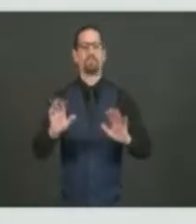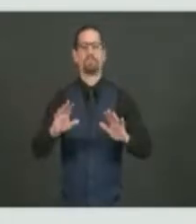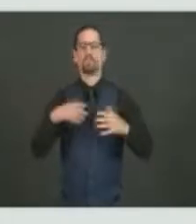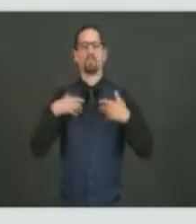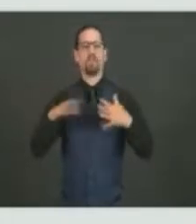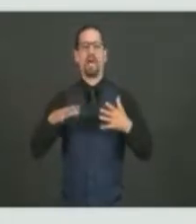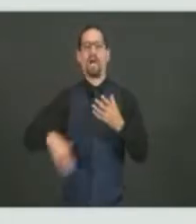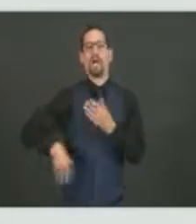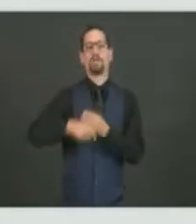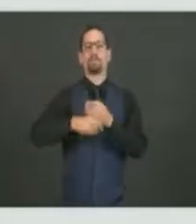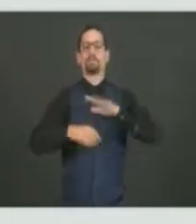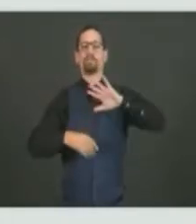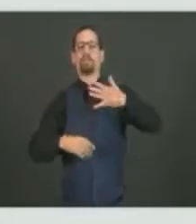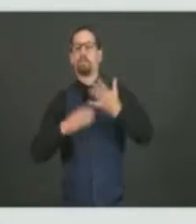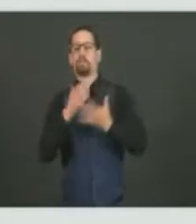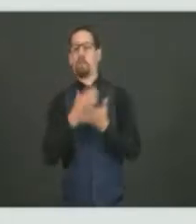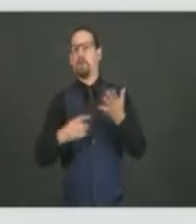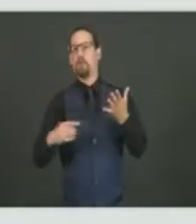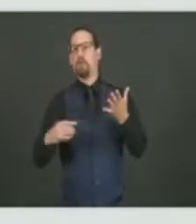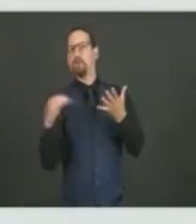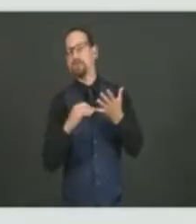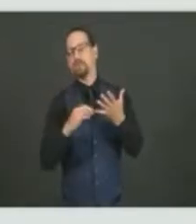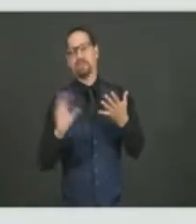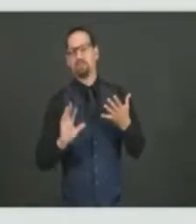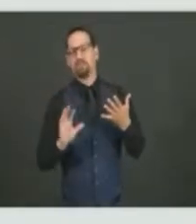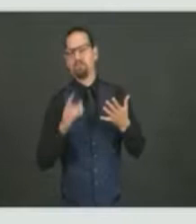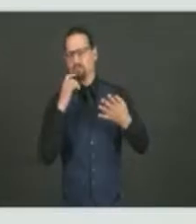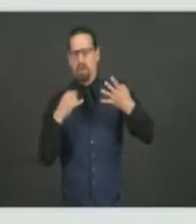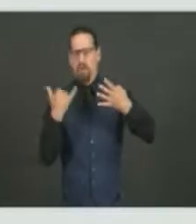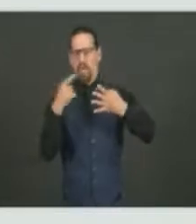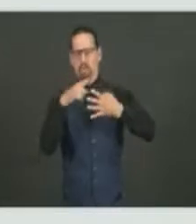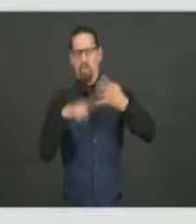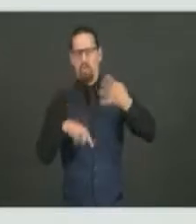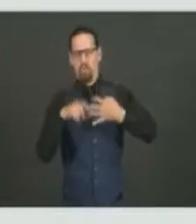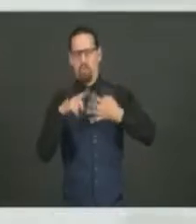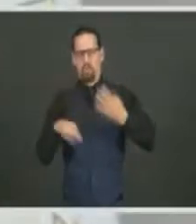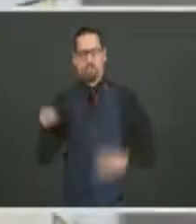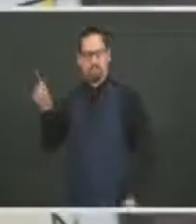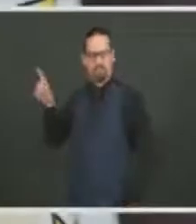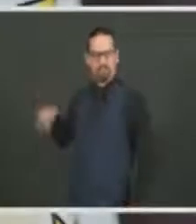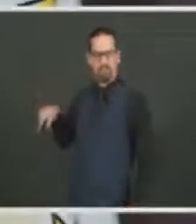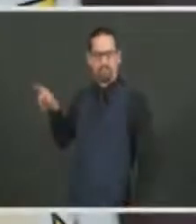trouble. So I wanted to flag that today.